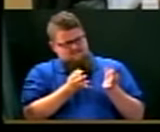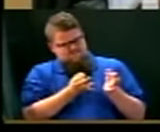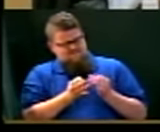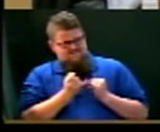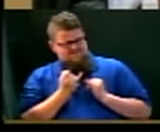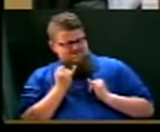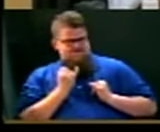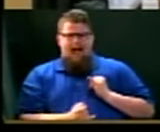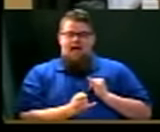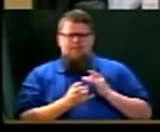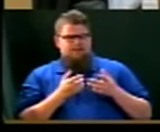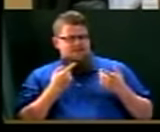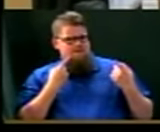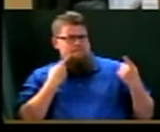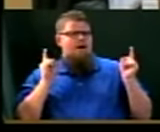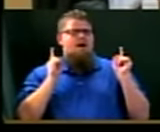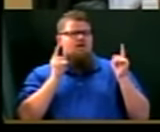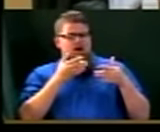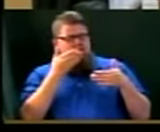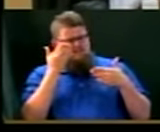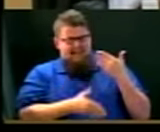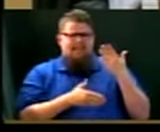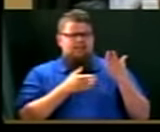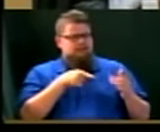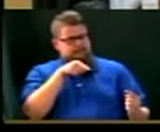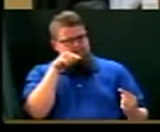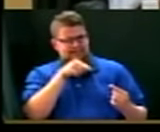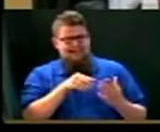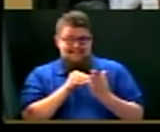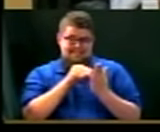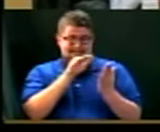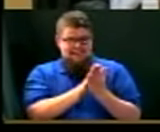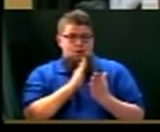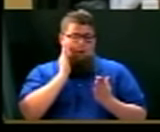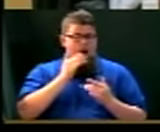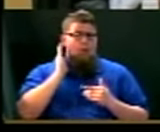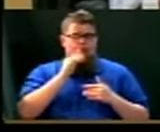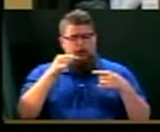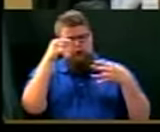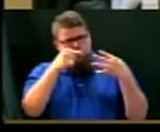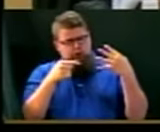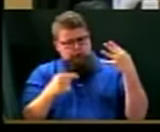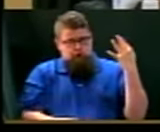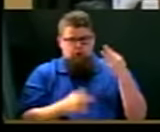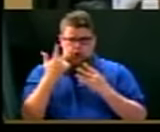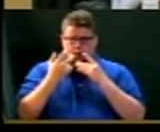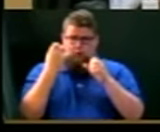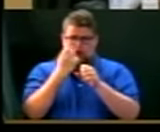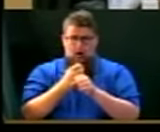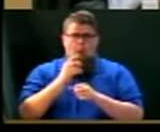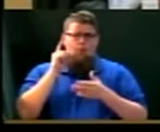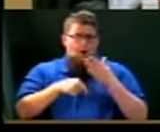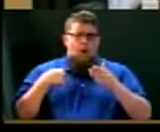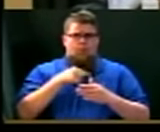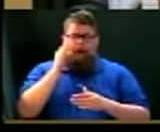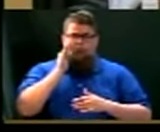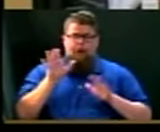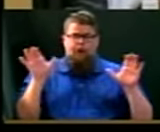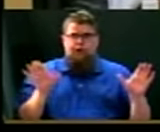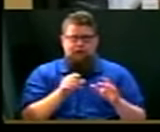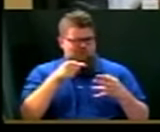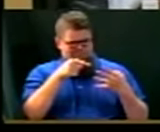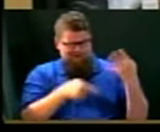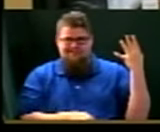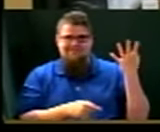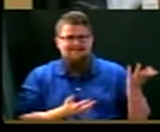that it needs to be so, this is what we will do in a 3-year period of time.